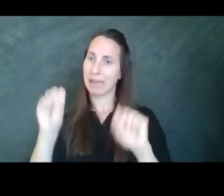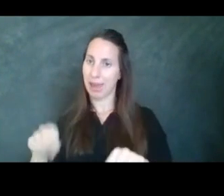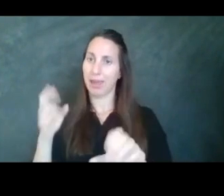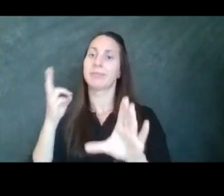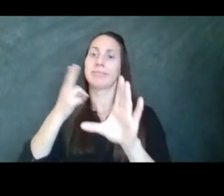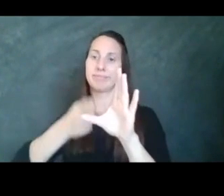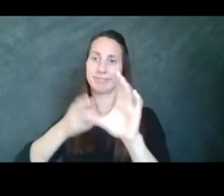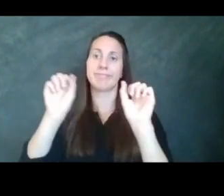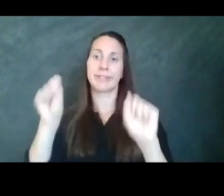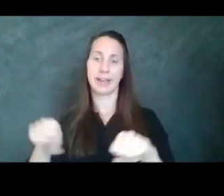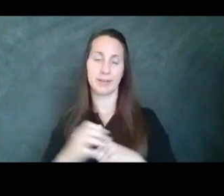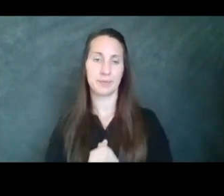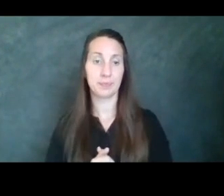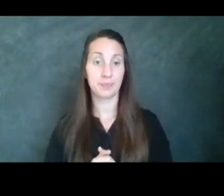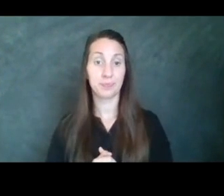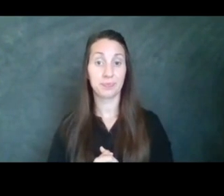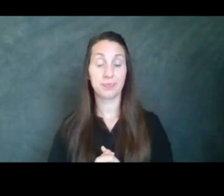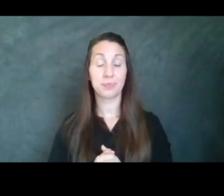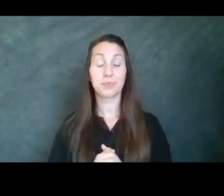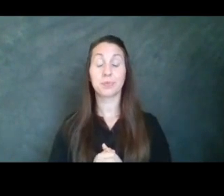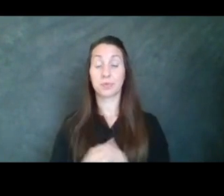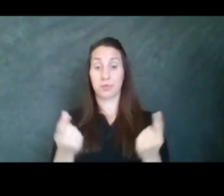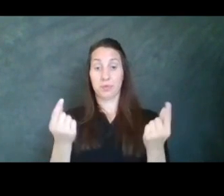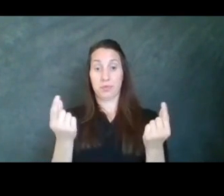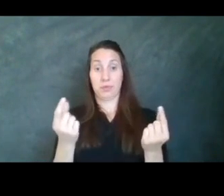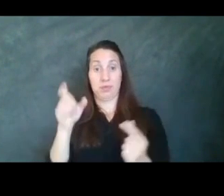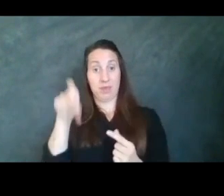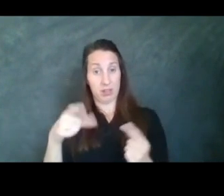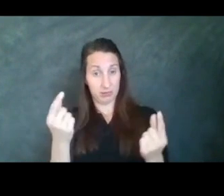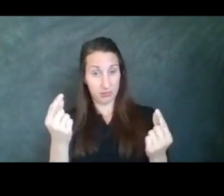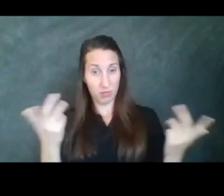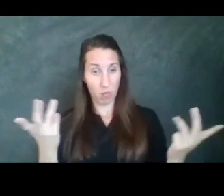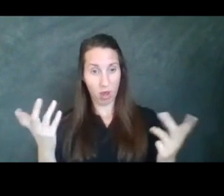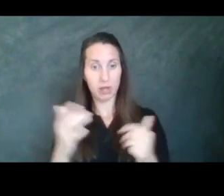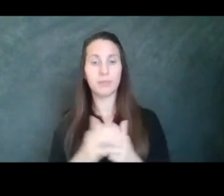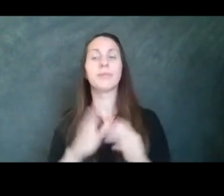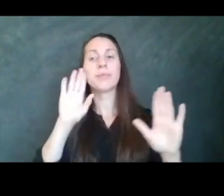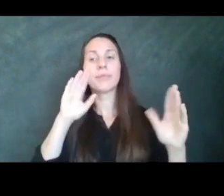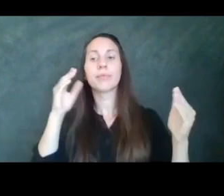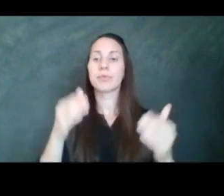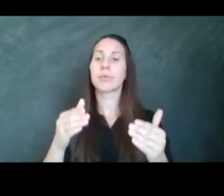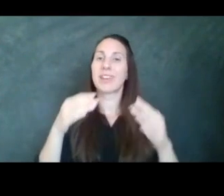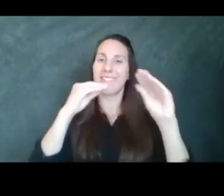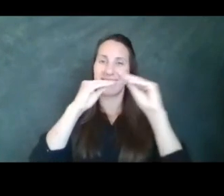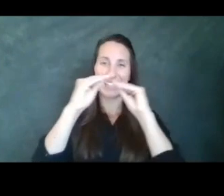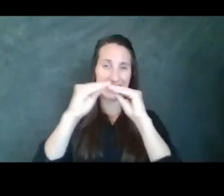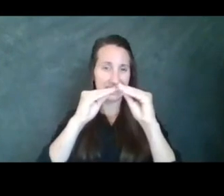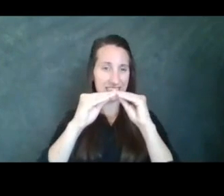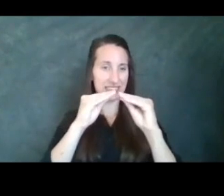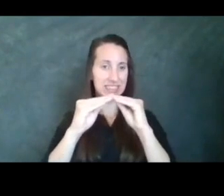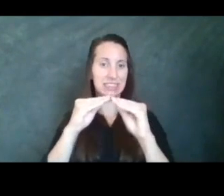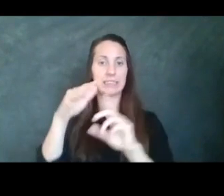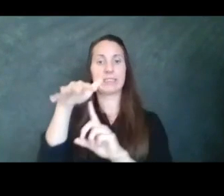And what we must do is focus on fixing the environment,